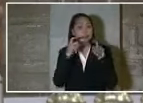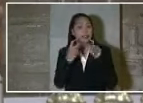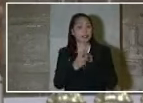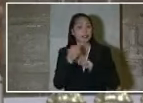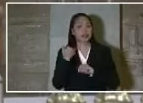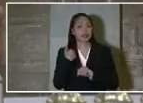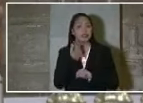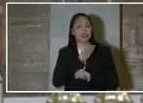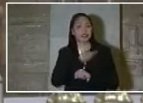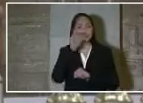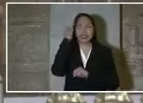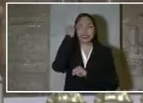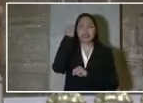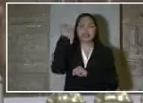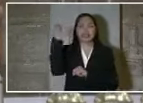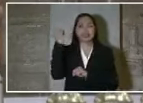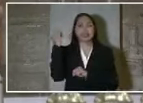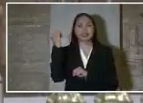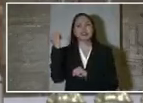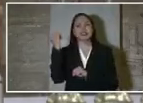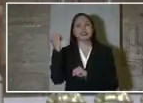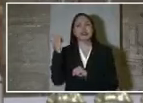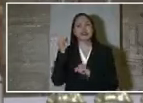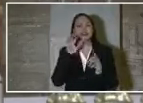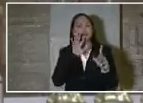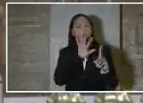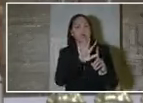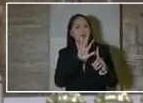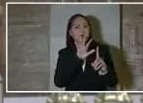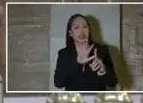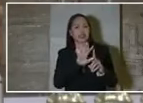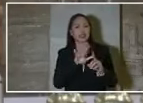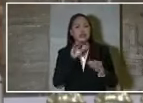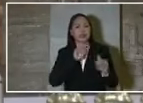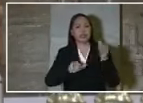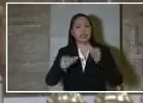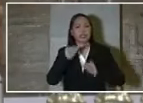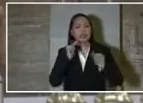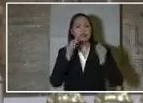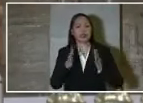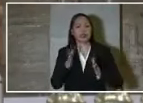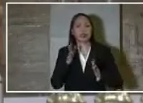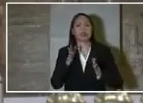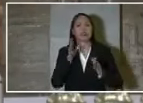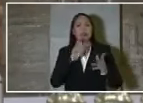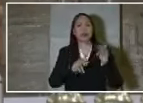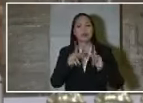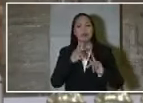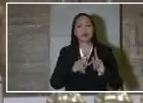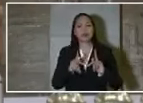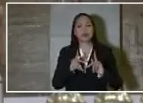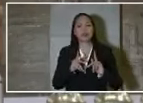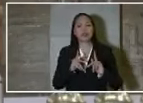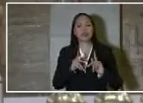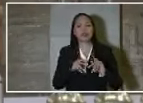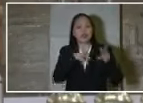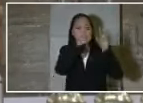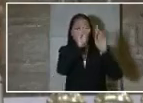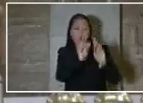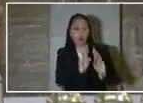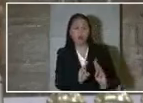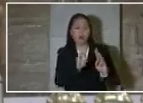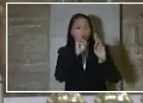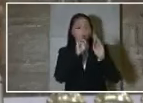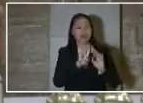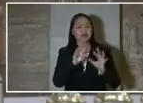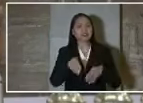our idea of celebrities, that we treat them as stars and we give them too